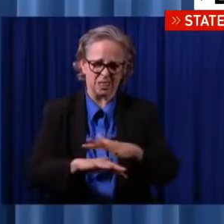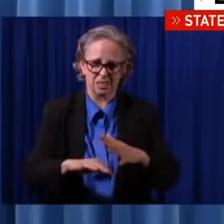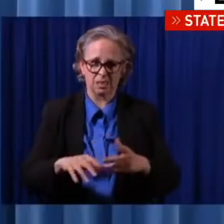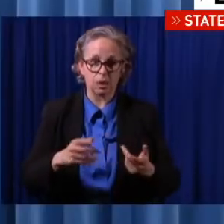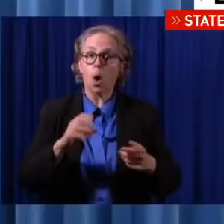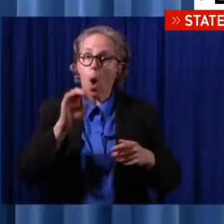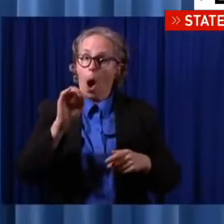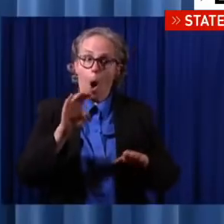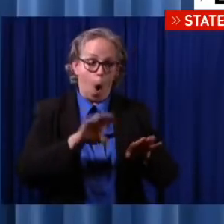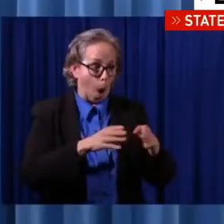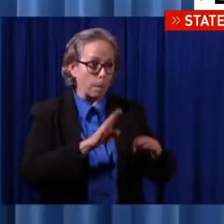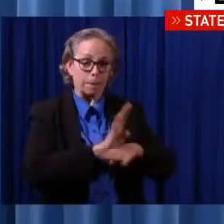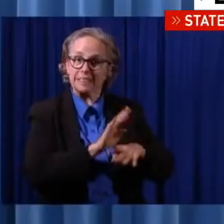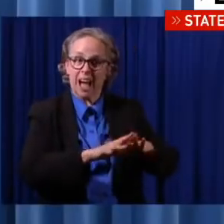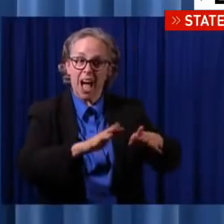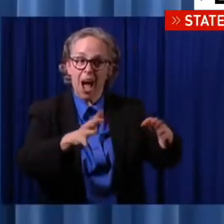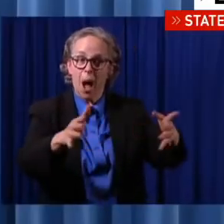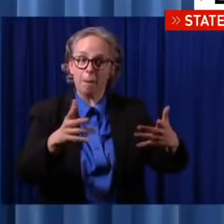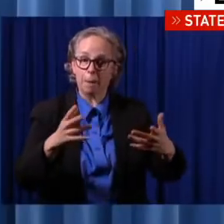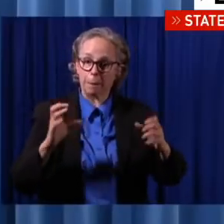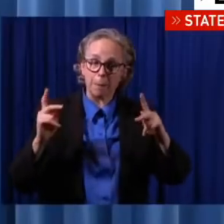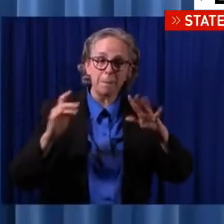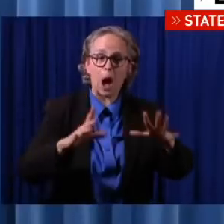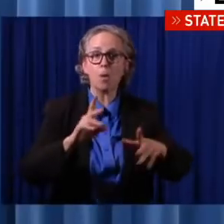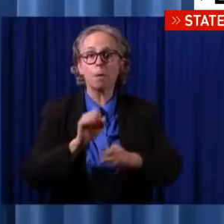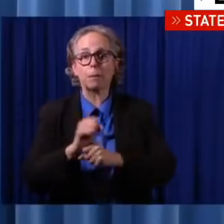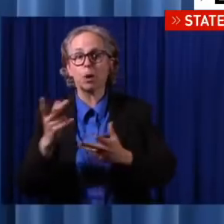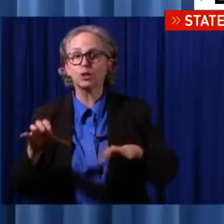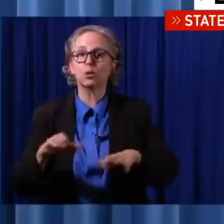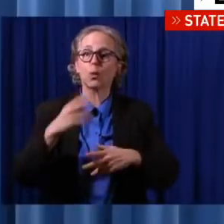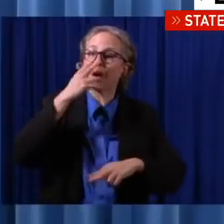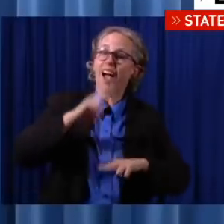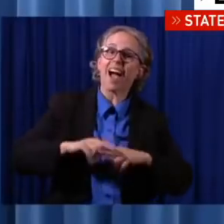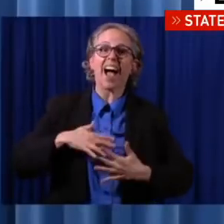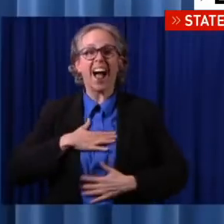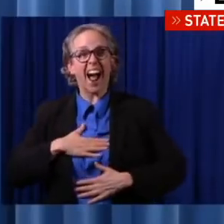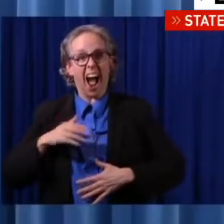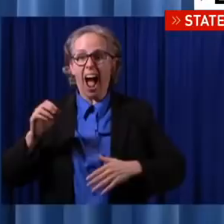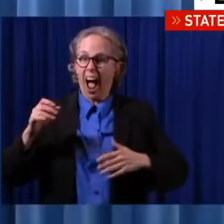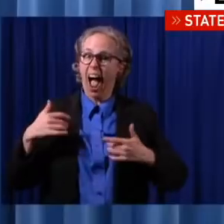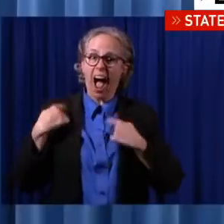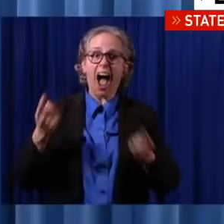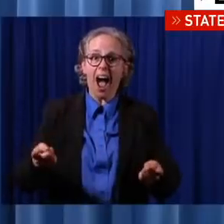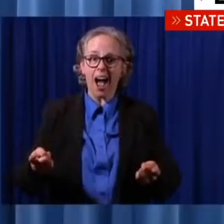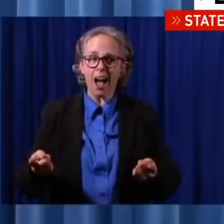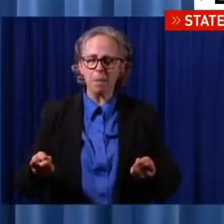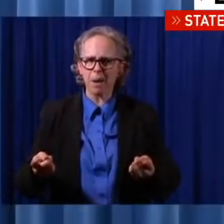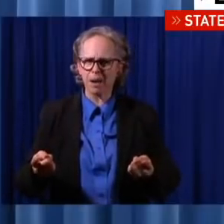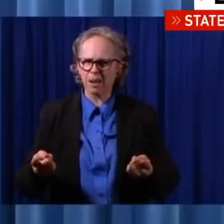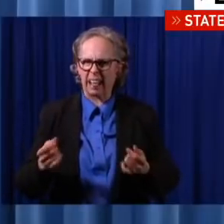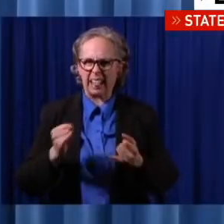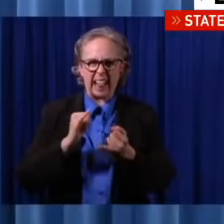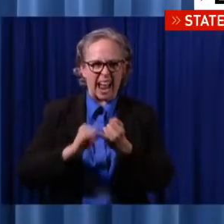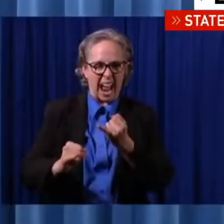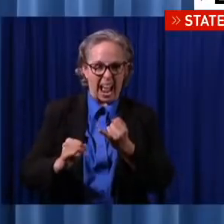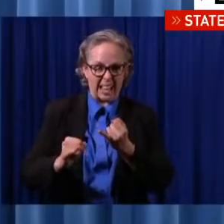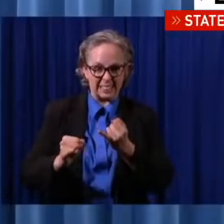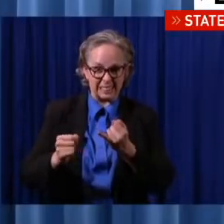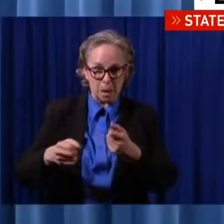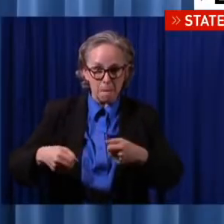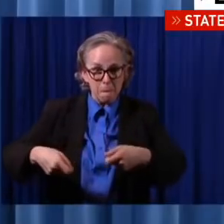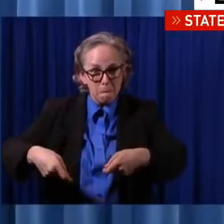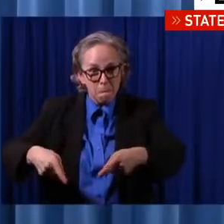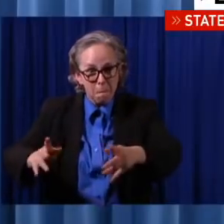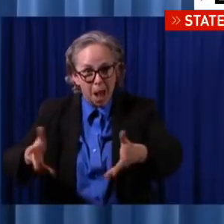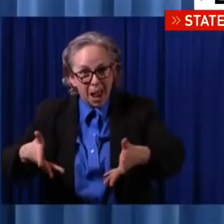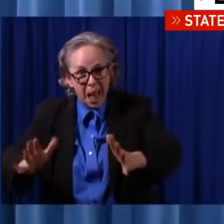to work, and we get back to doing the things that we like, that probably the last things that are going to be able to be open are the big